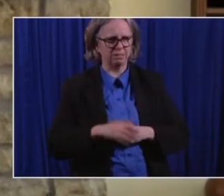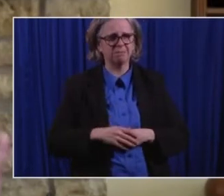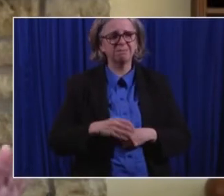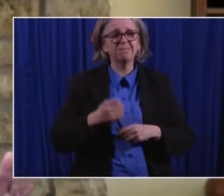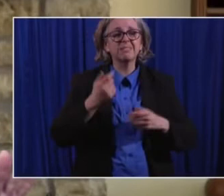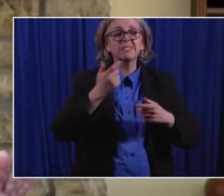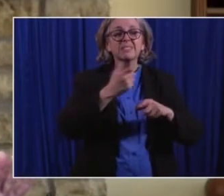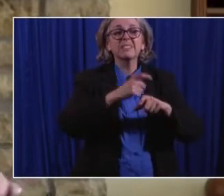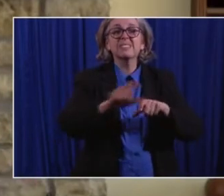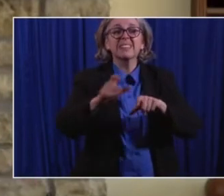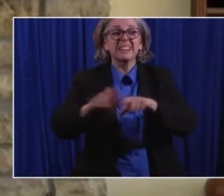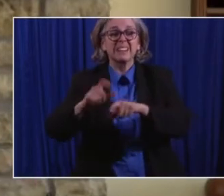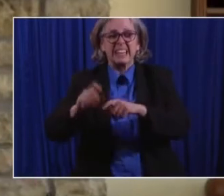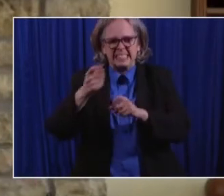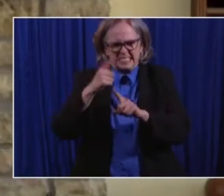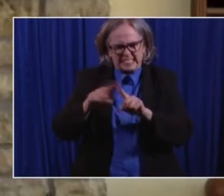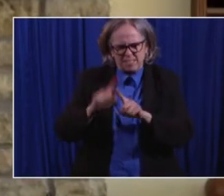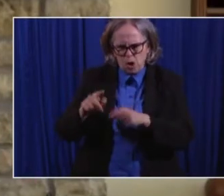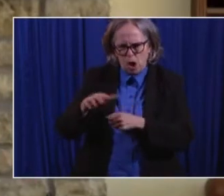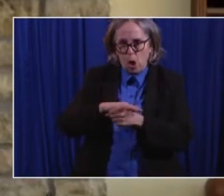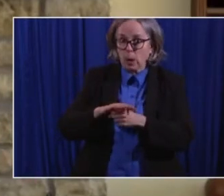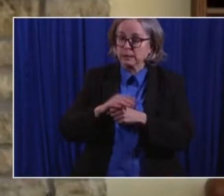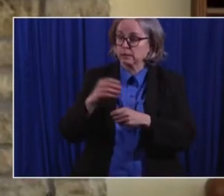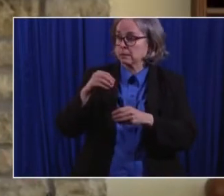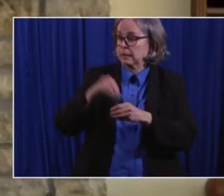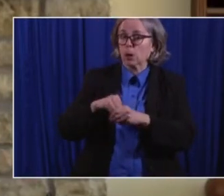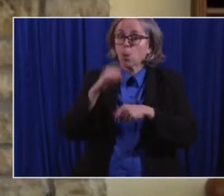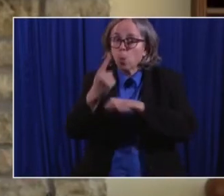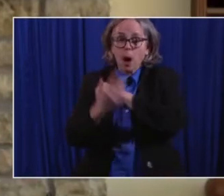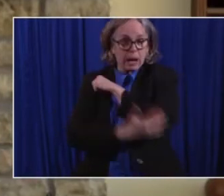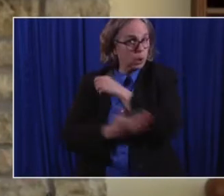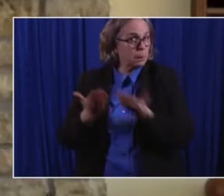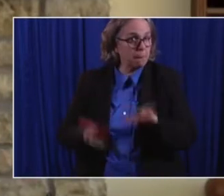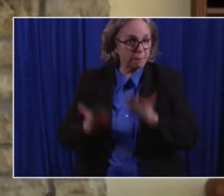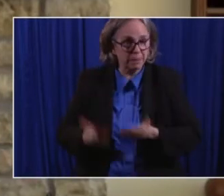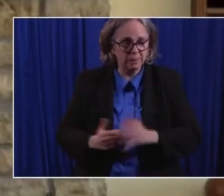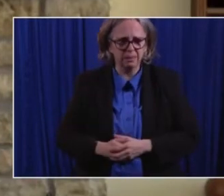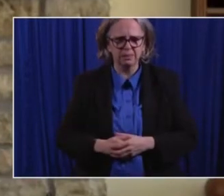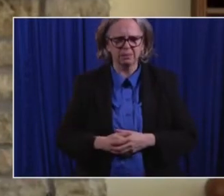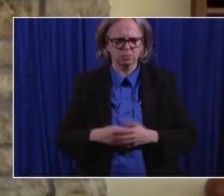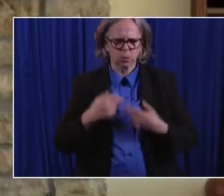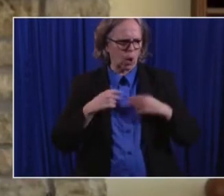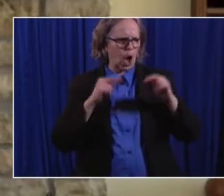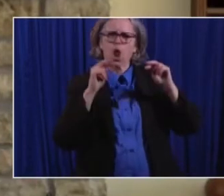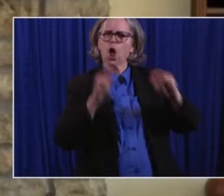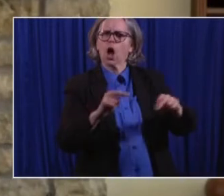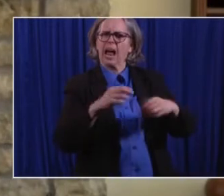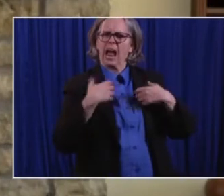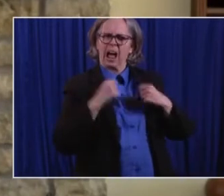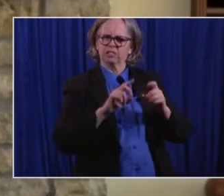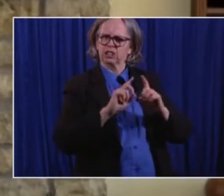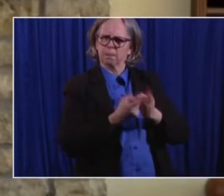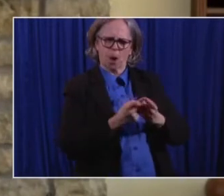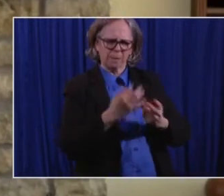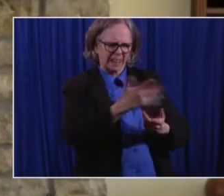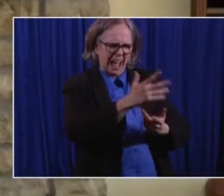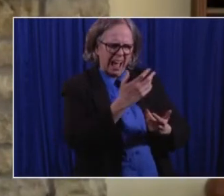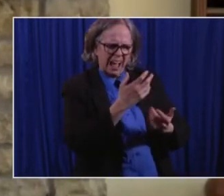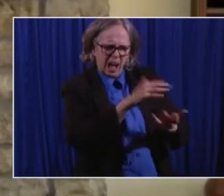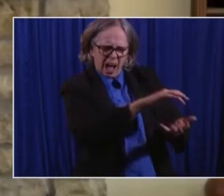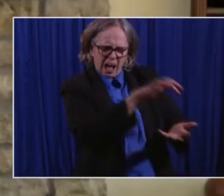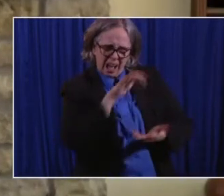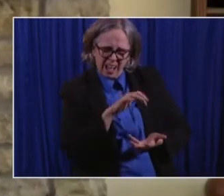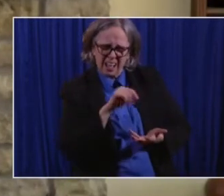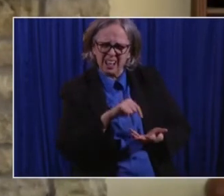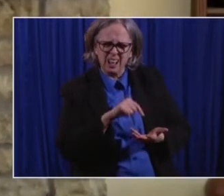at your health department, that is only a small part of the story of what is occurring in your county. In almost every